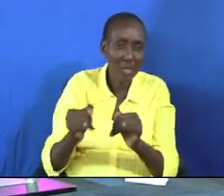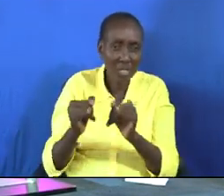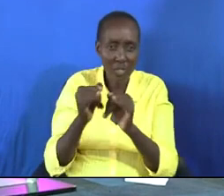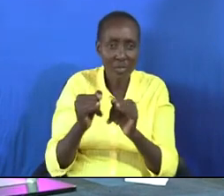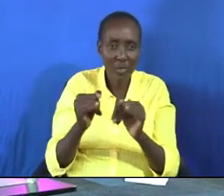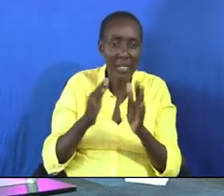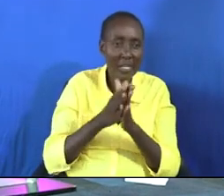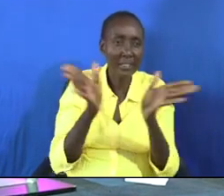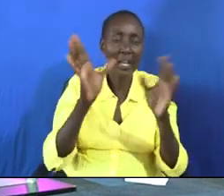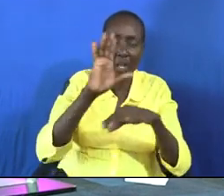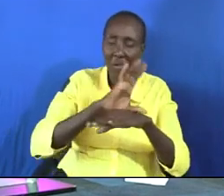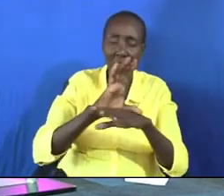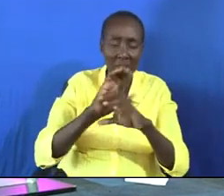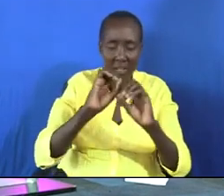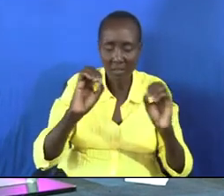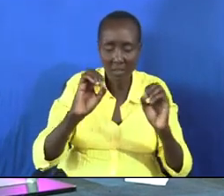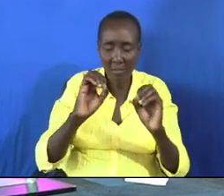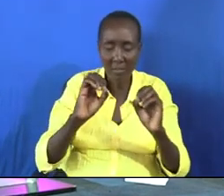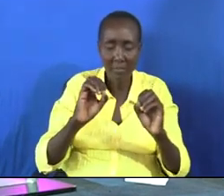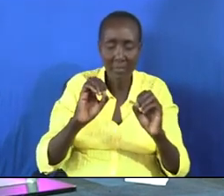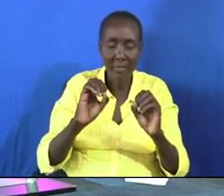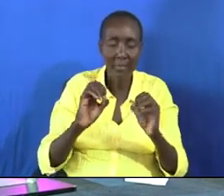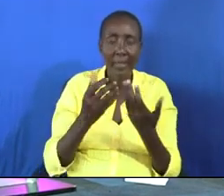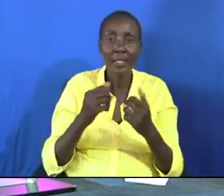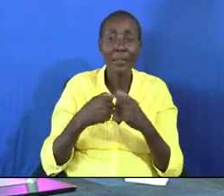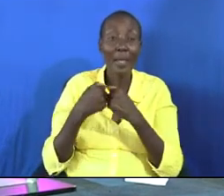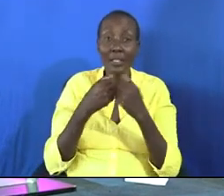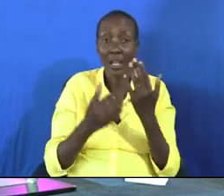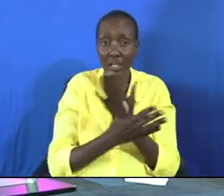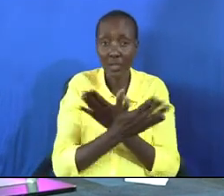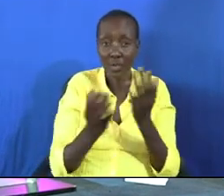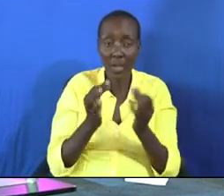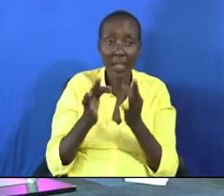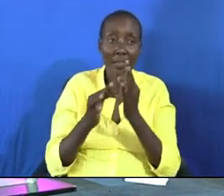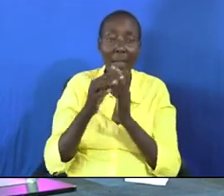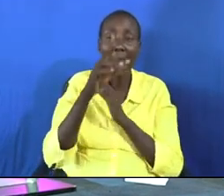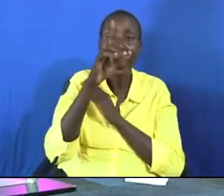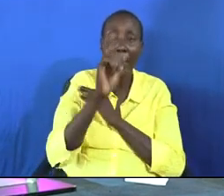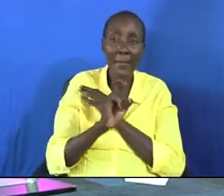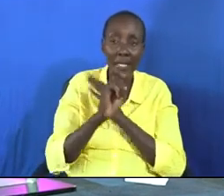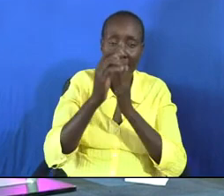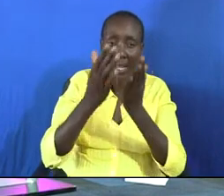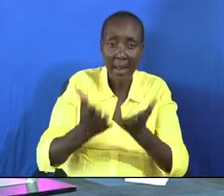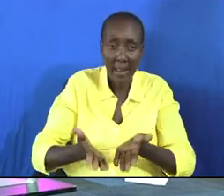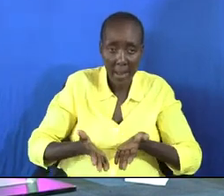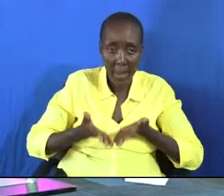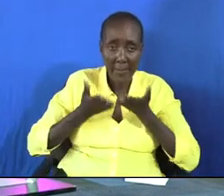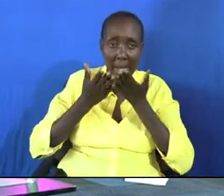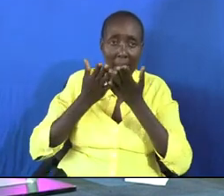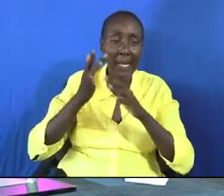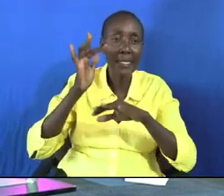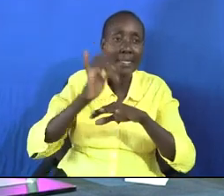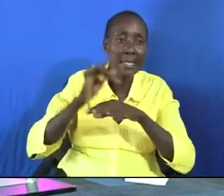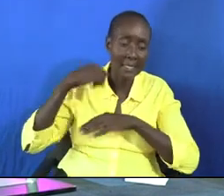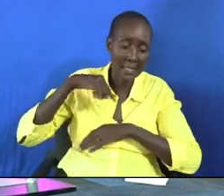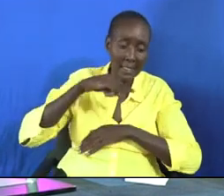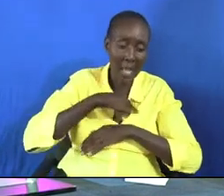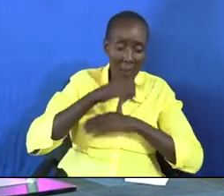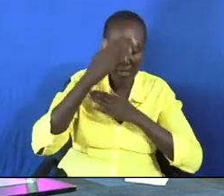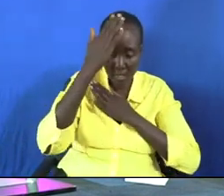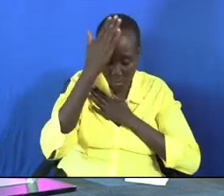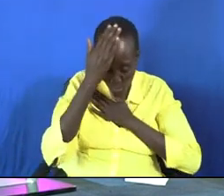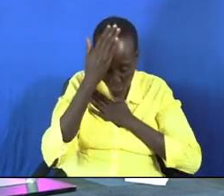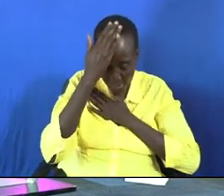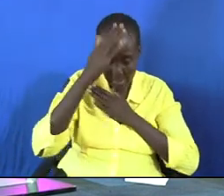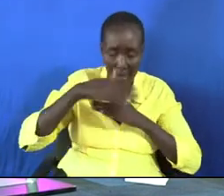corporate church. And it's my challenge to you. If we have to bring our senses into submission, where